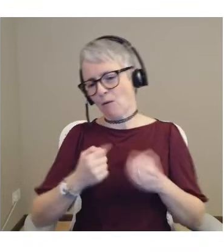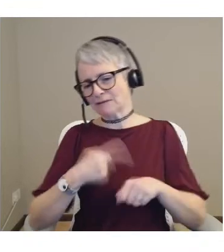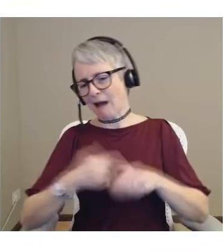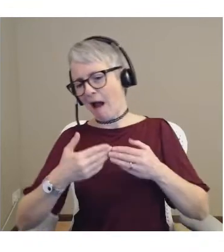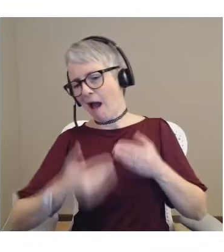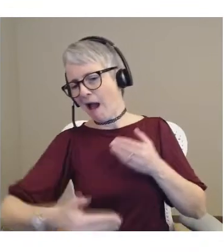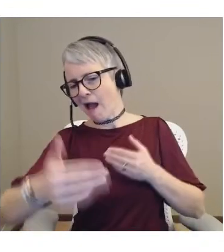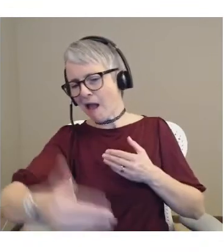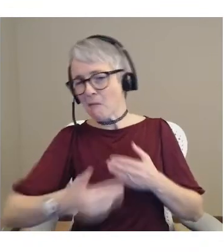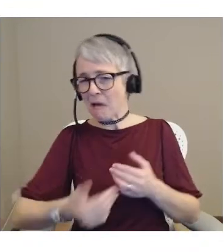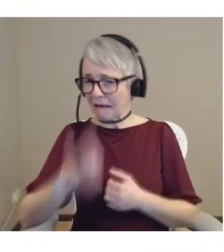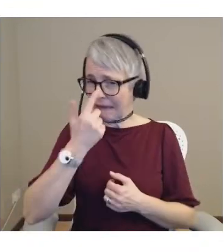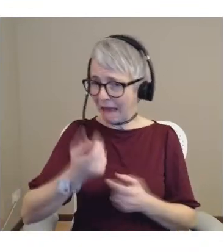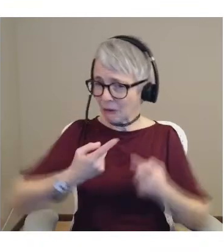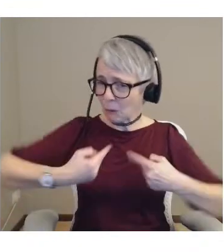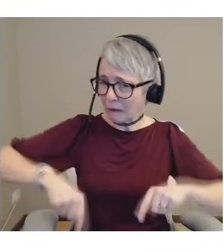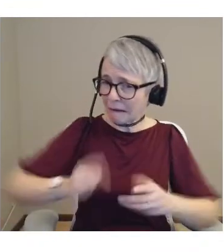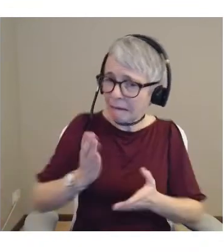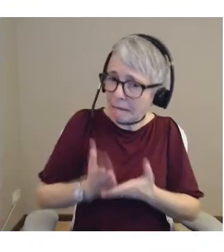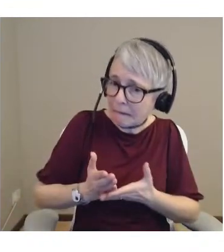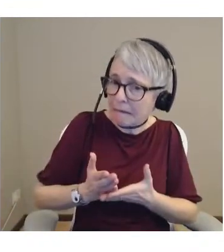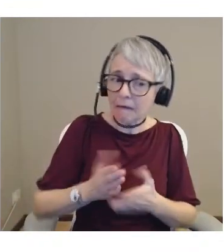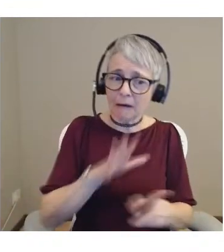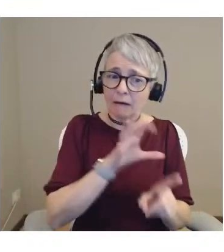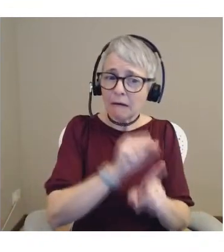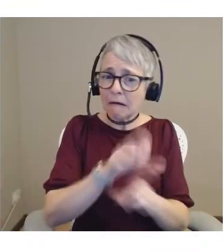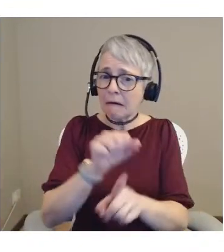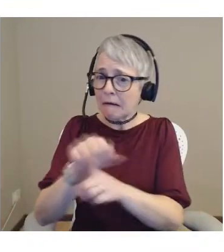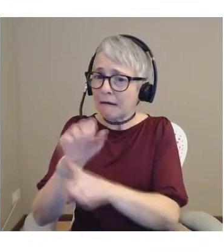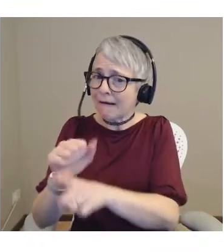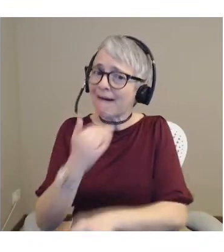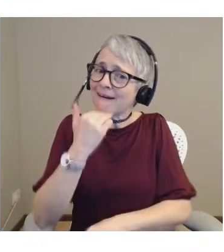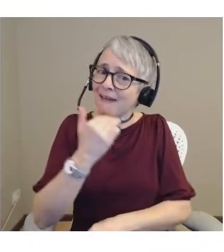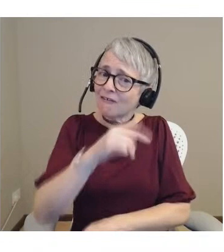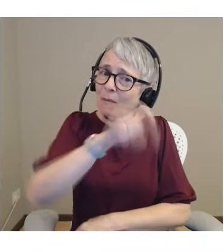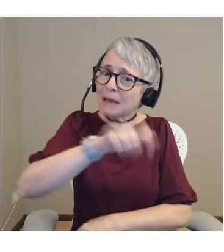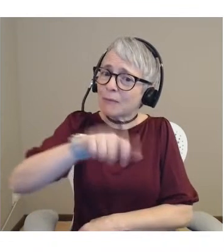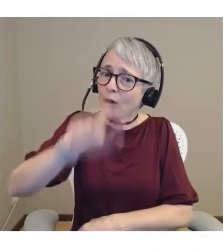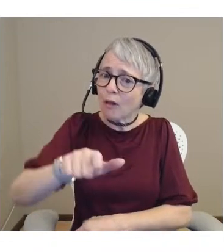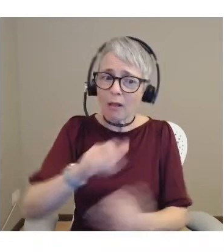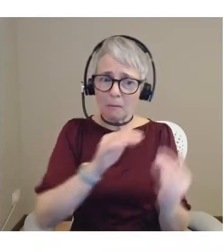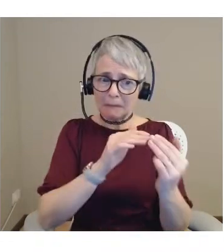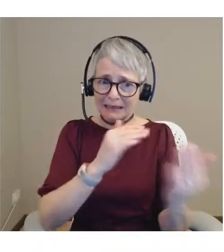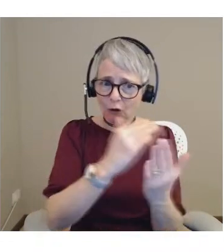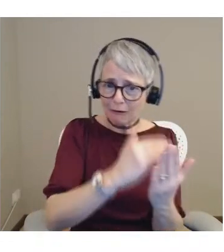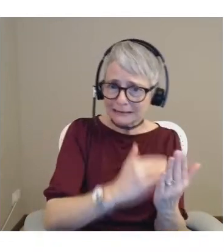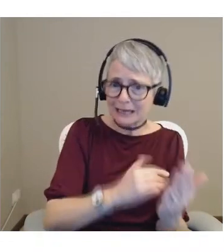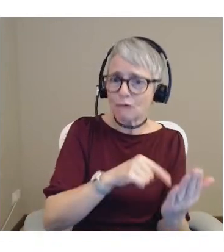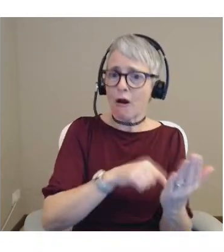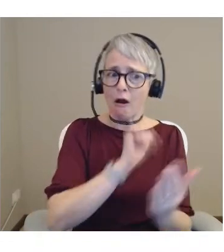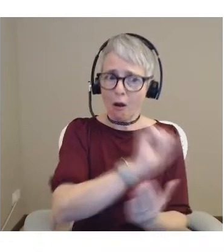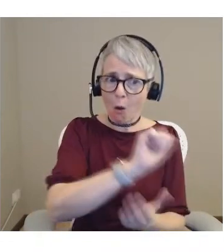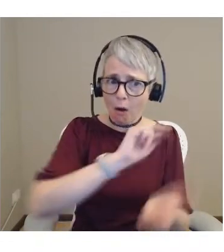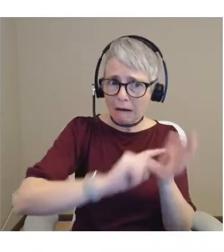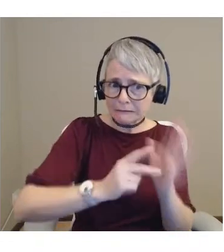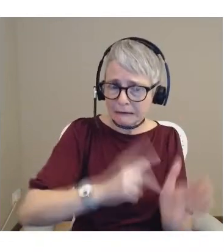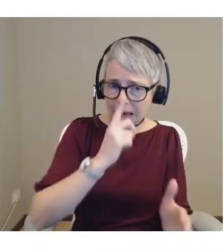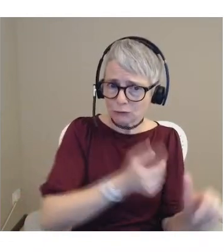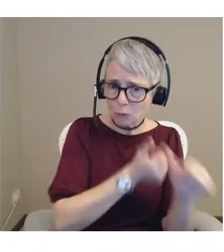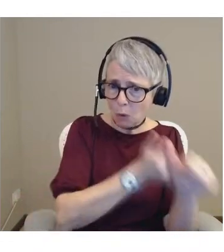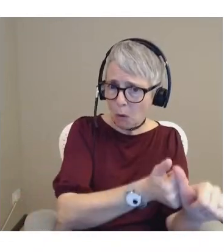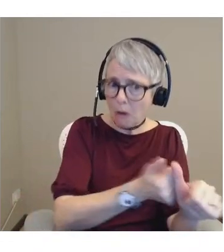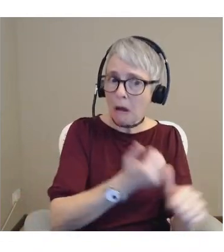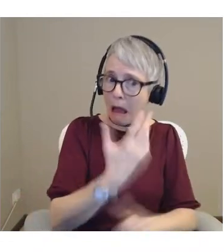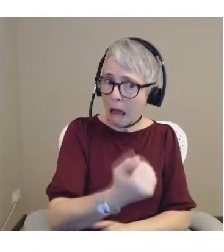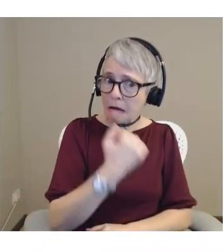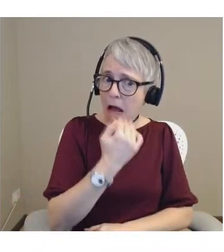identify enough people who met the criteria, and there are organizations that could support them. But